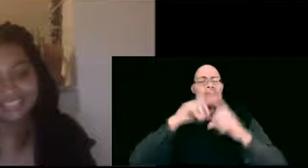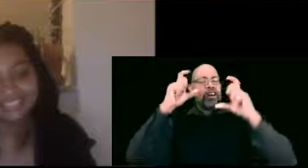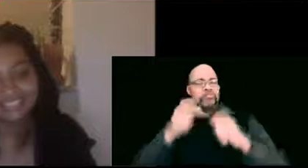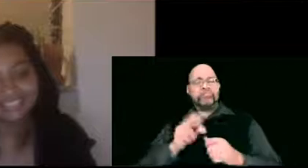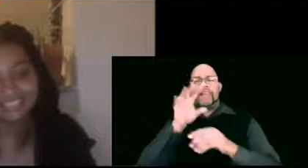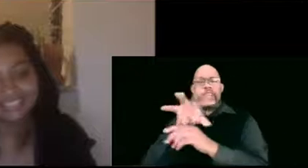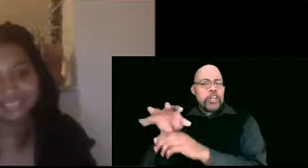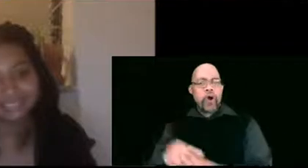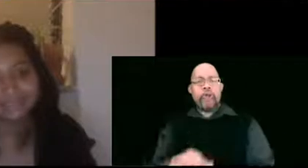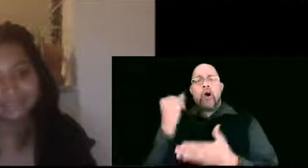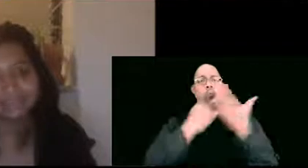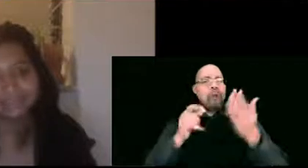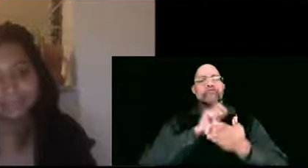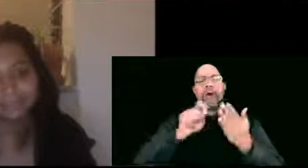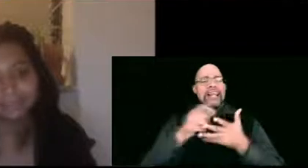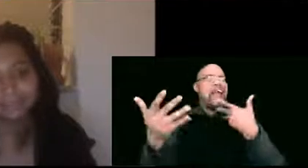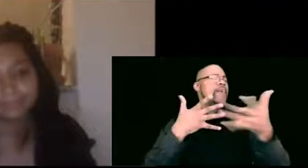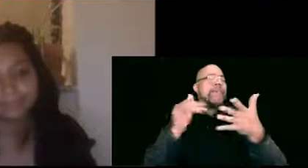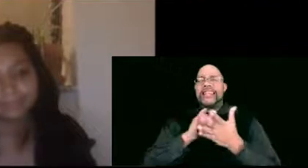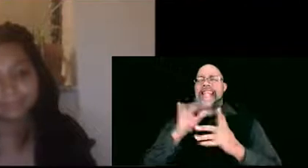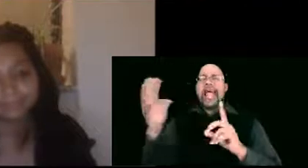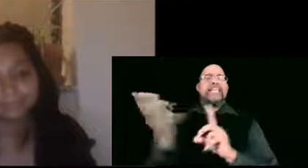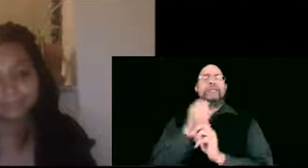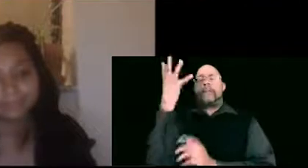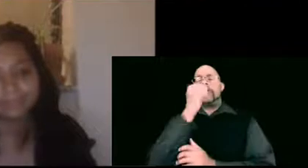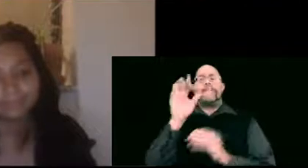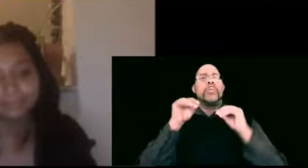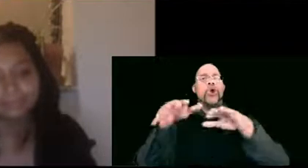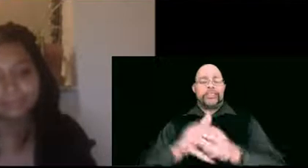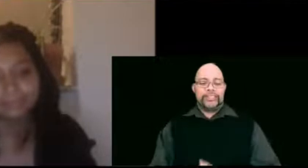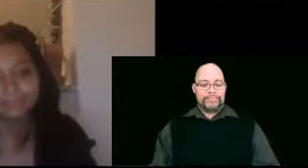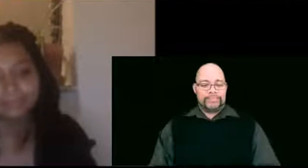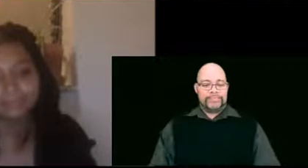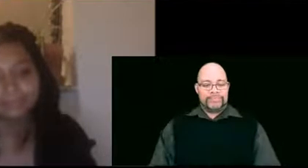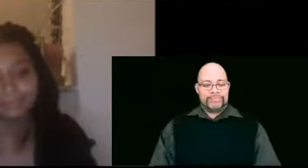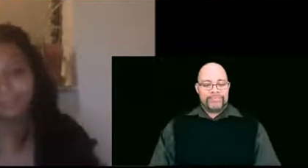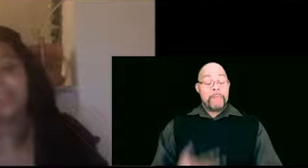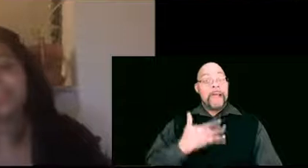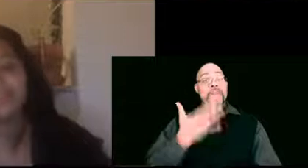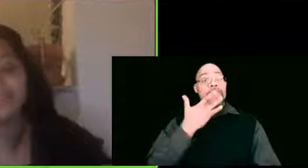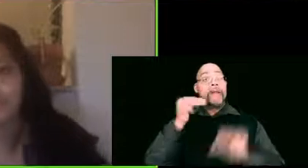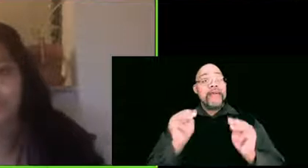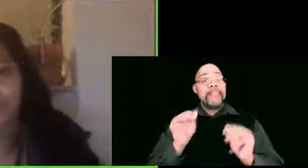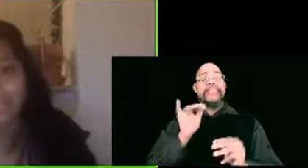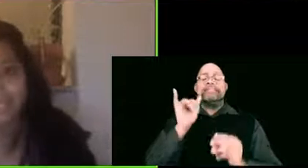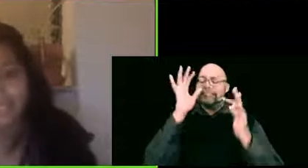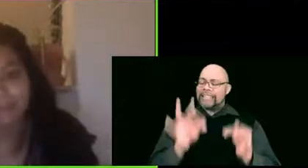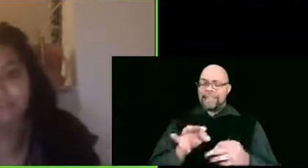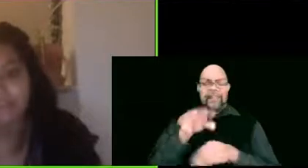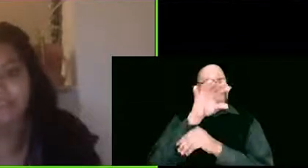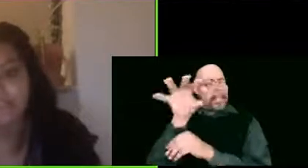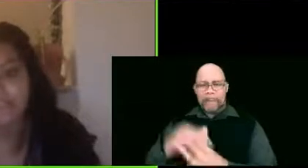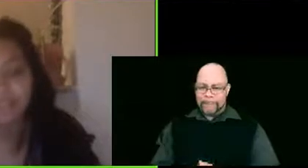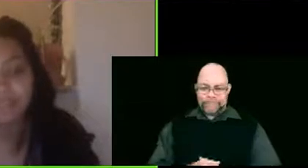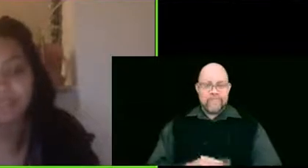these can include photography, videography, art, writing, or anything that really captures the beauty of the ocean. My favorite method is